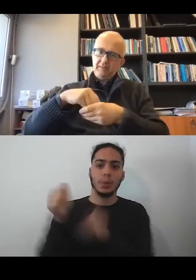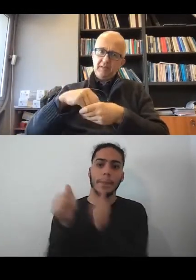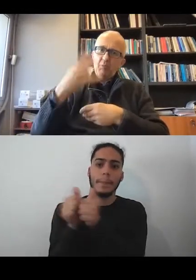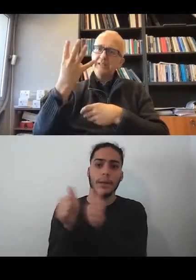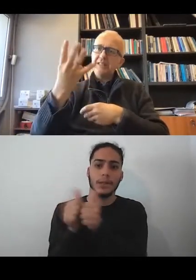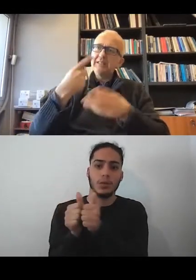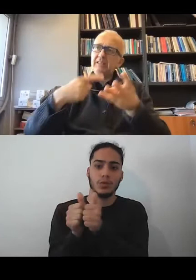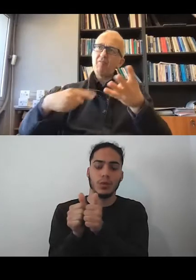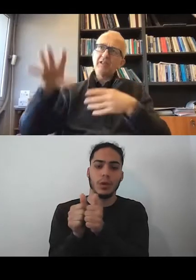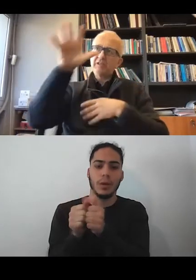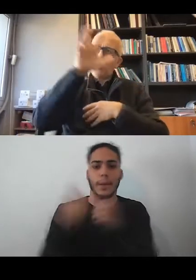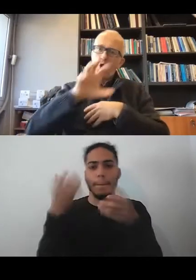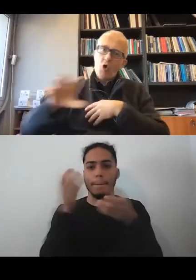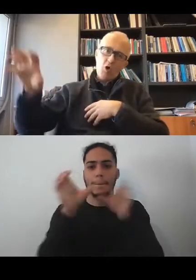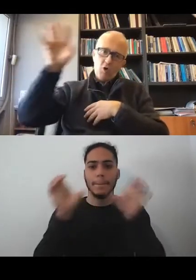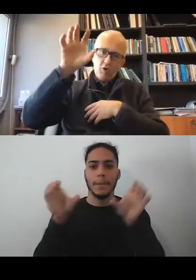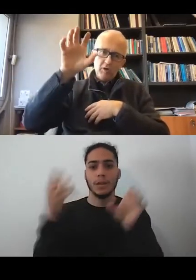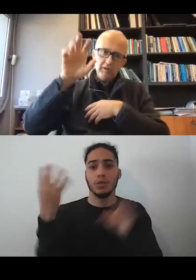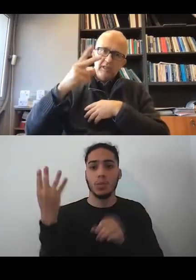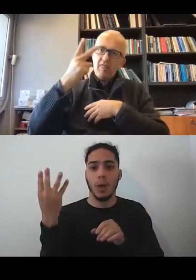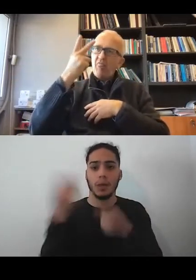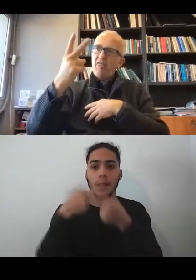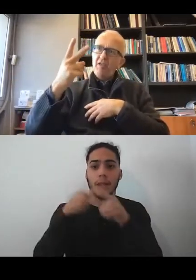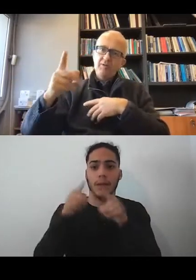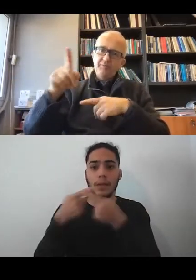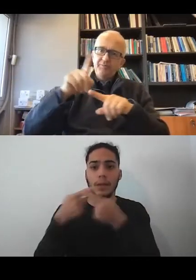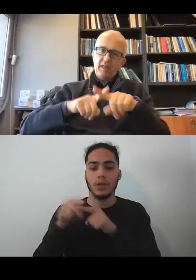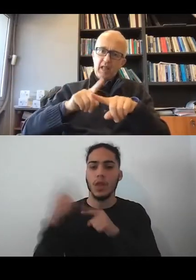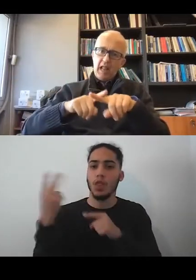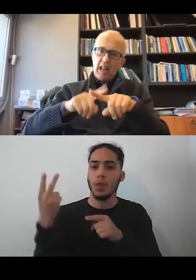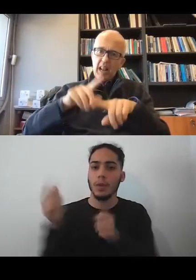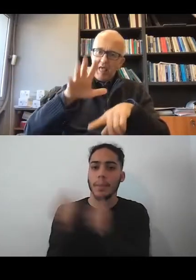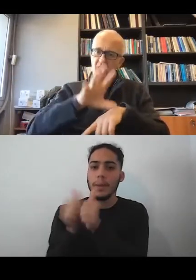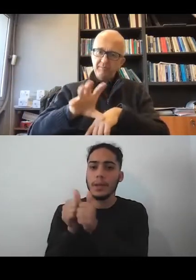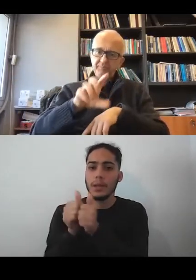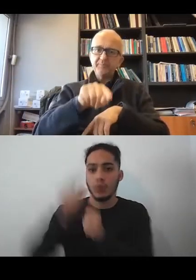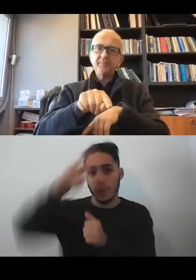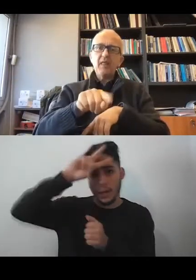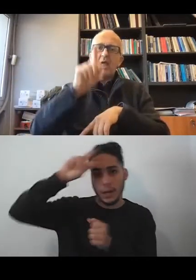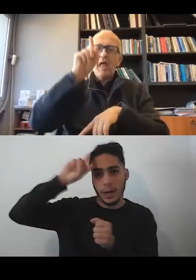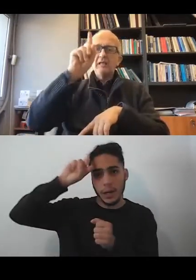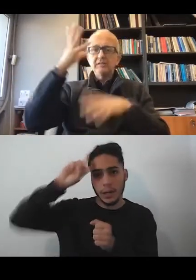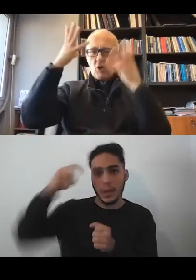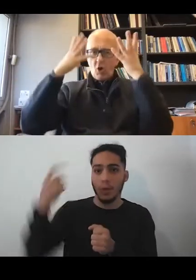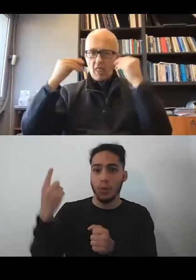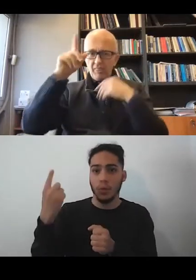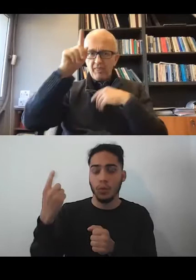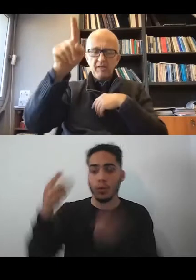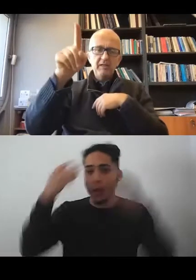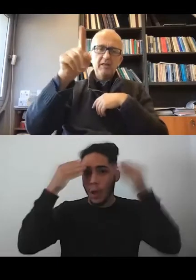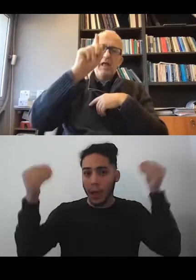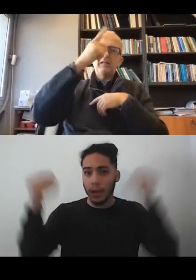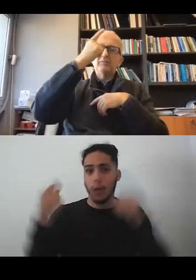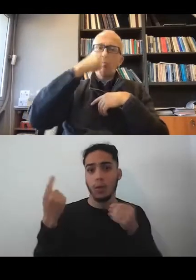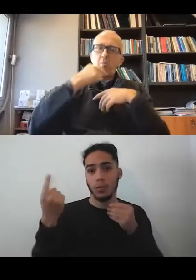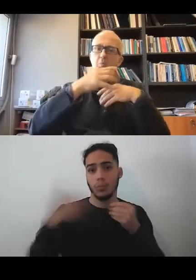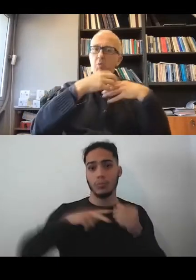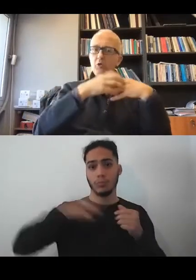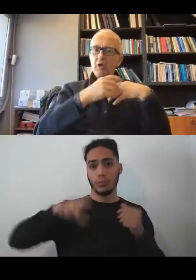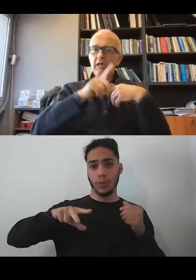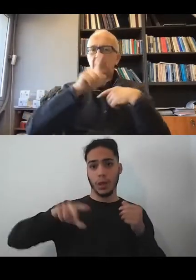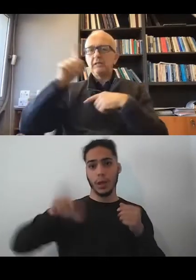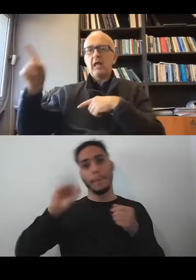countries, 2 from Greece, 1 from the Netherlands, 1 from Portugal, and 1